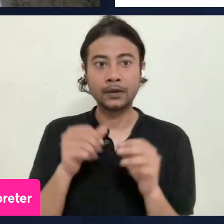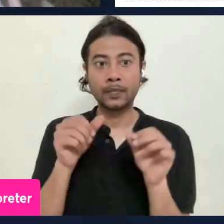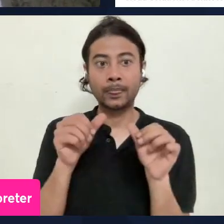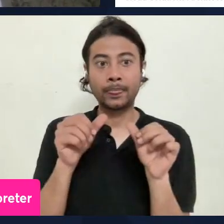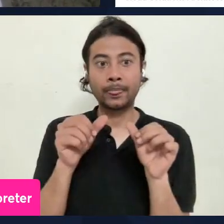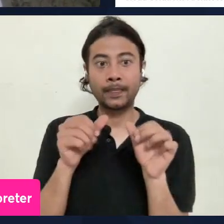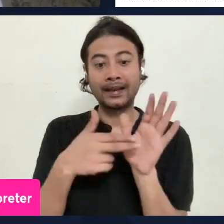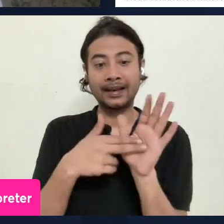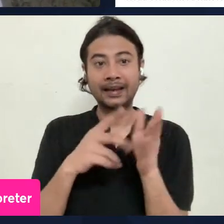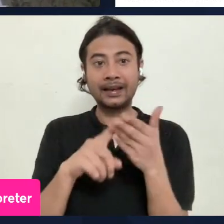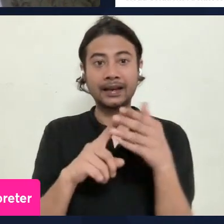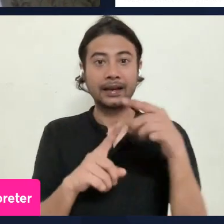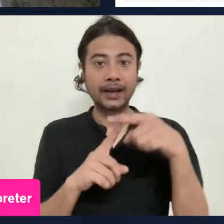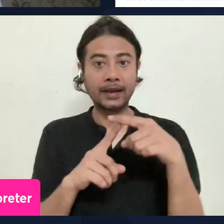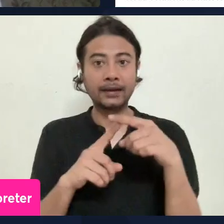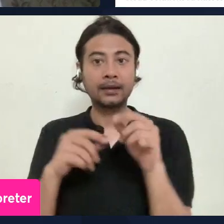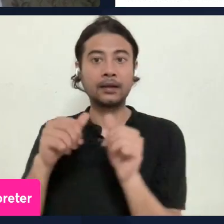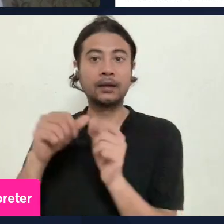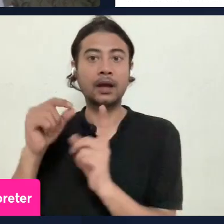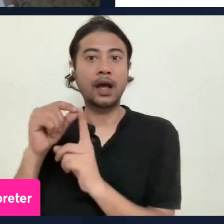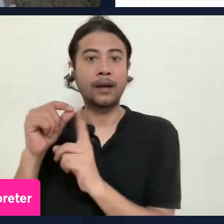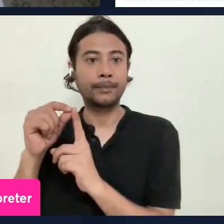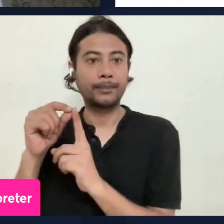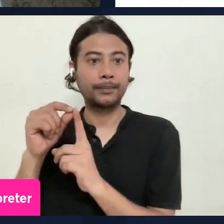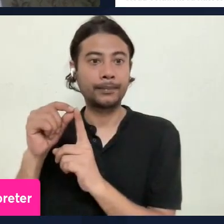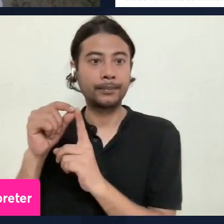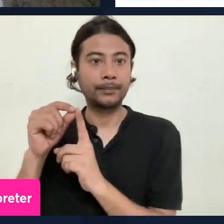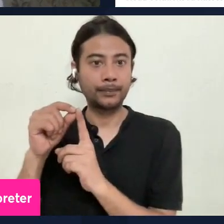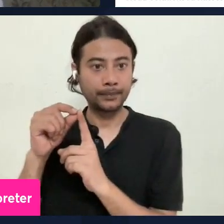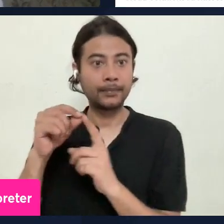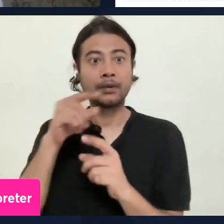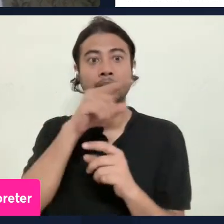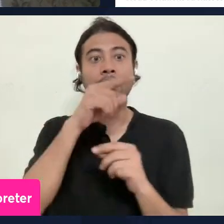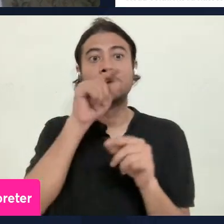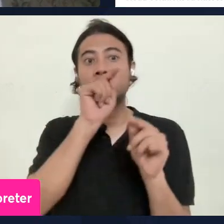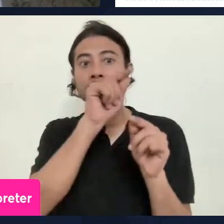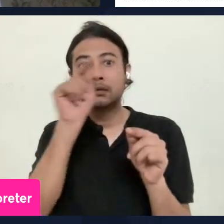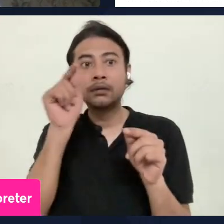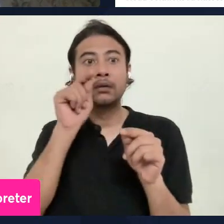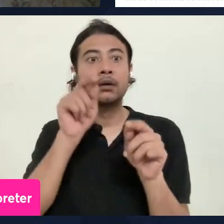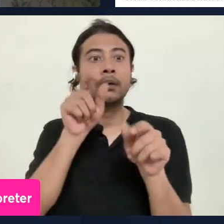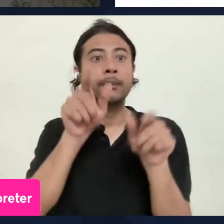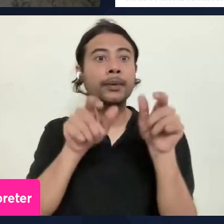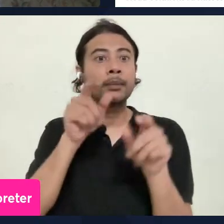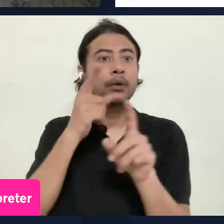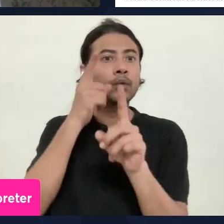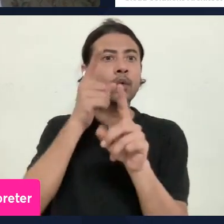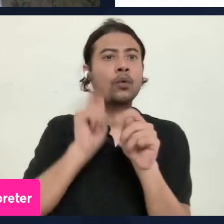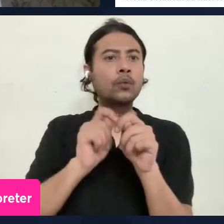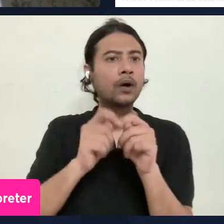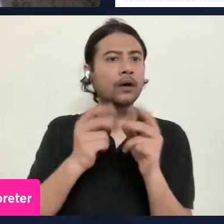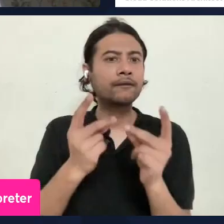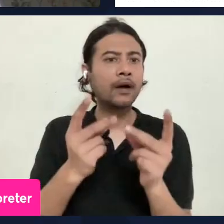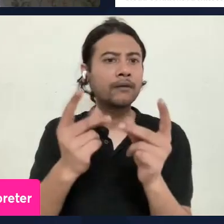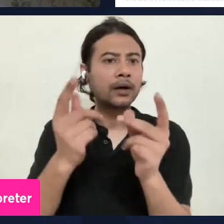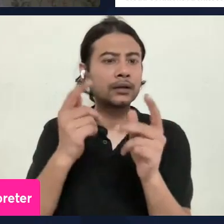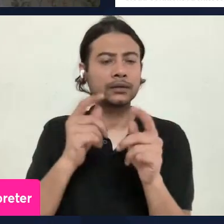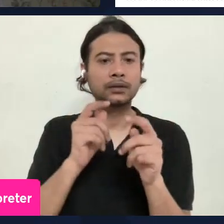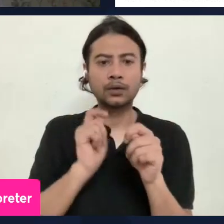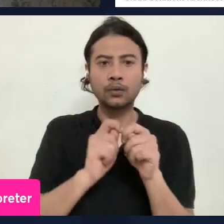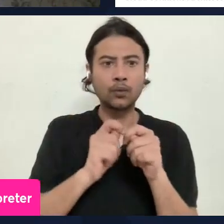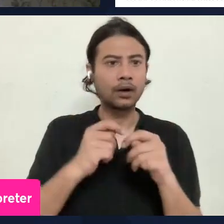is contributing to operational efficiency goals, more in terms of performance in general?